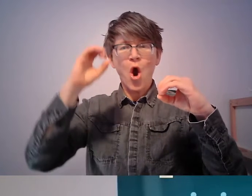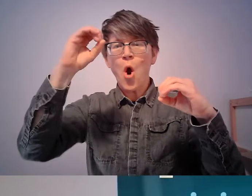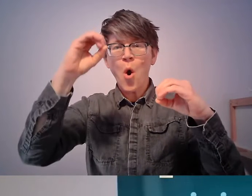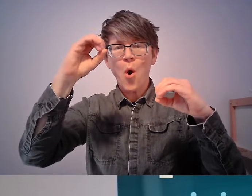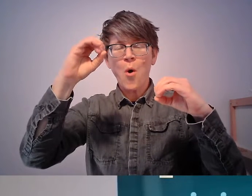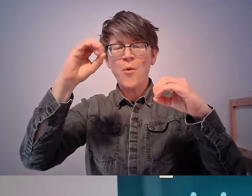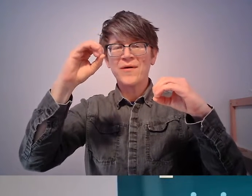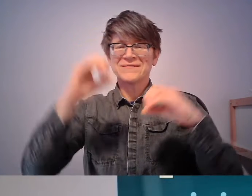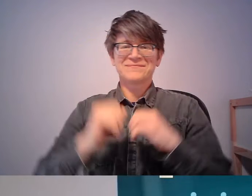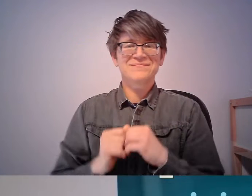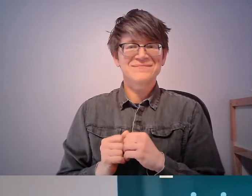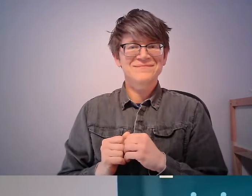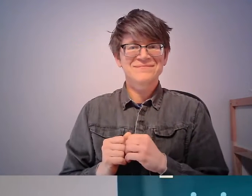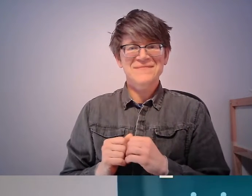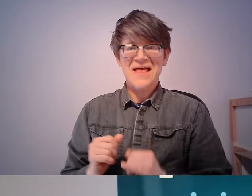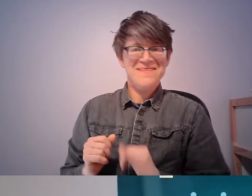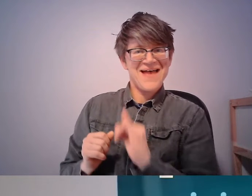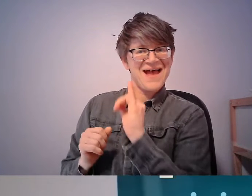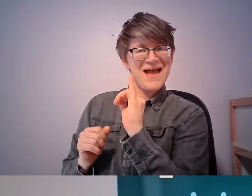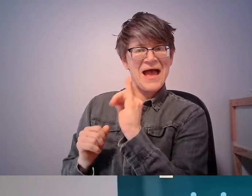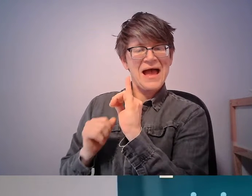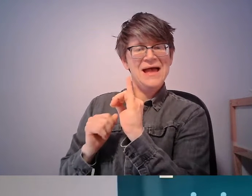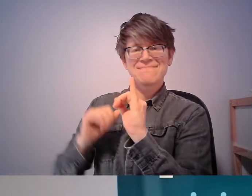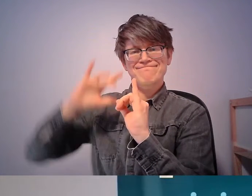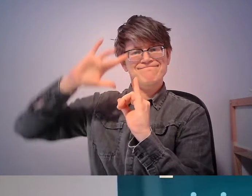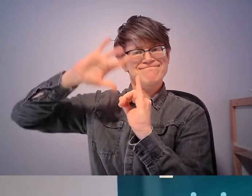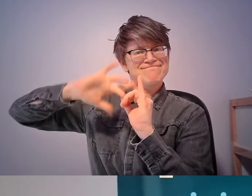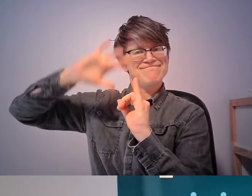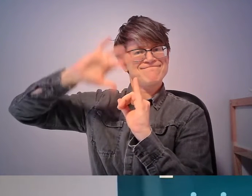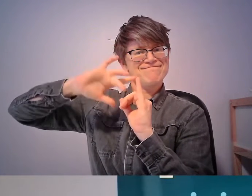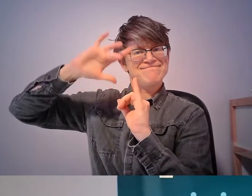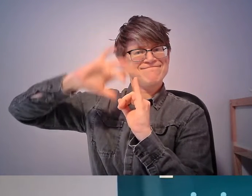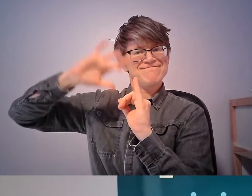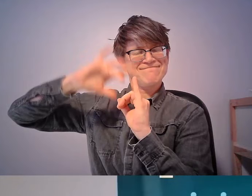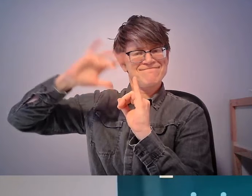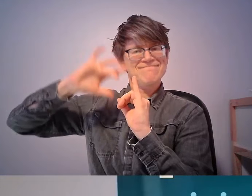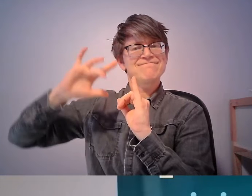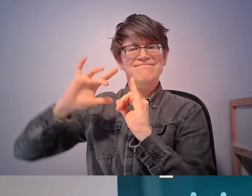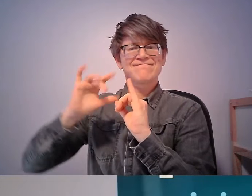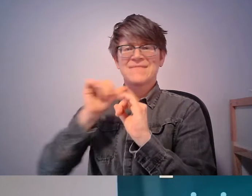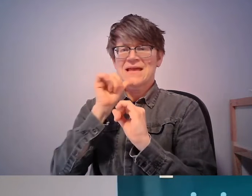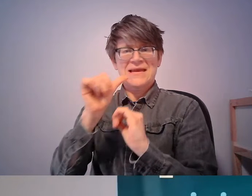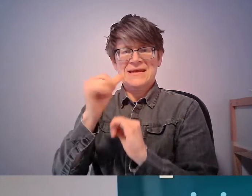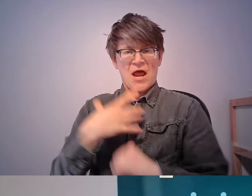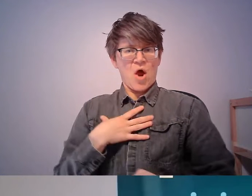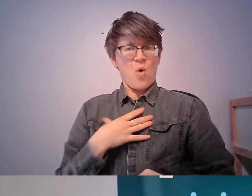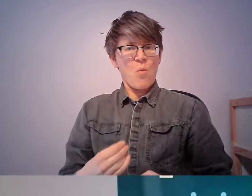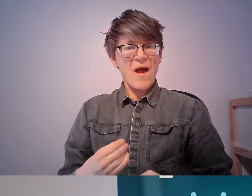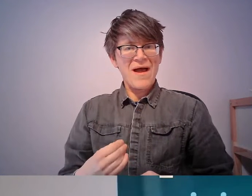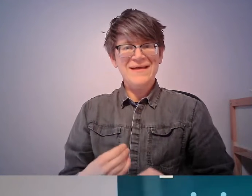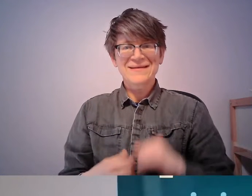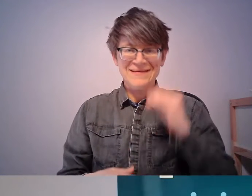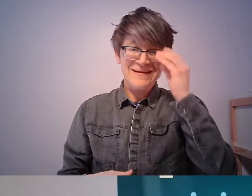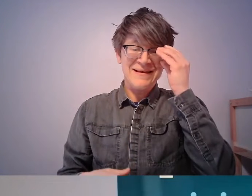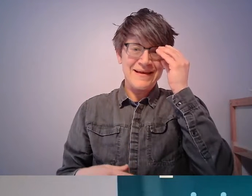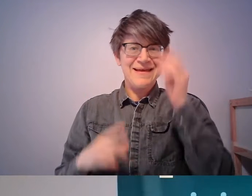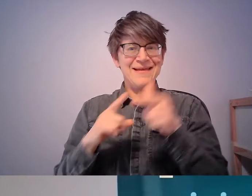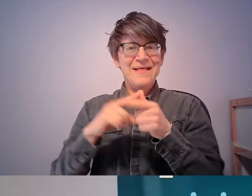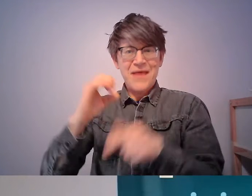name. The I is implied by the space between the H and the P, and the big dot over the imaginary